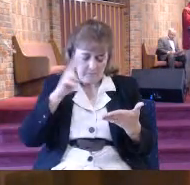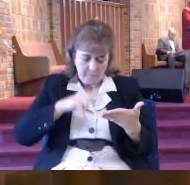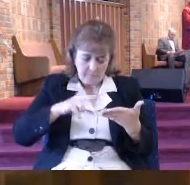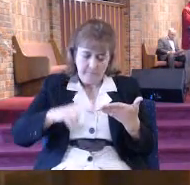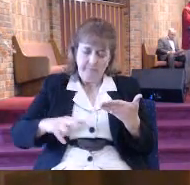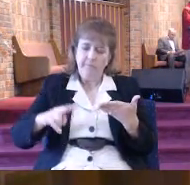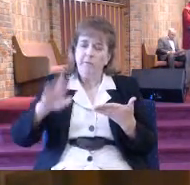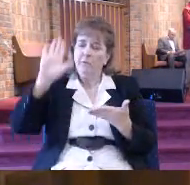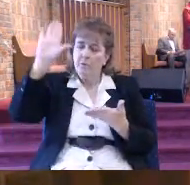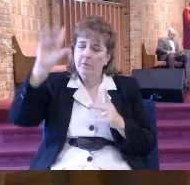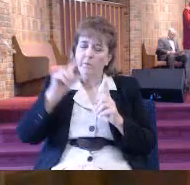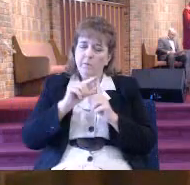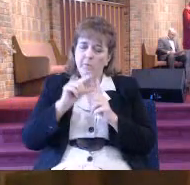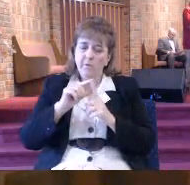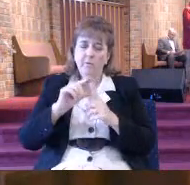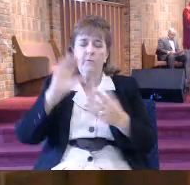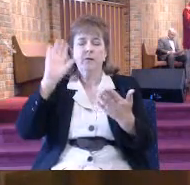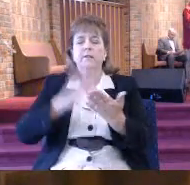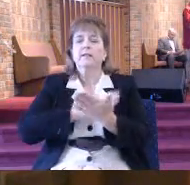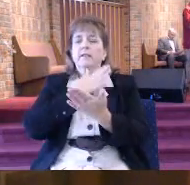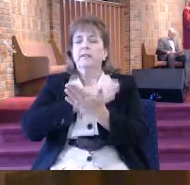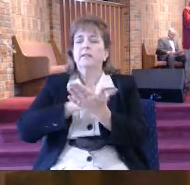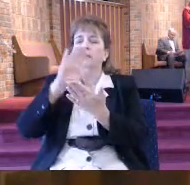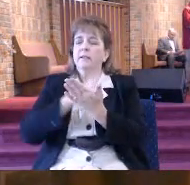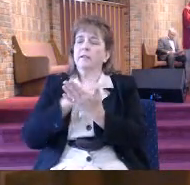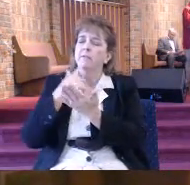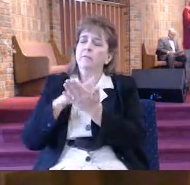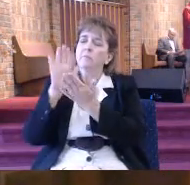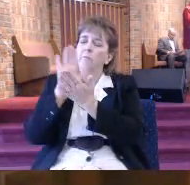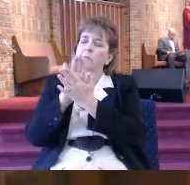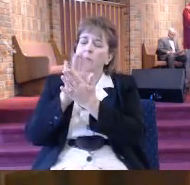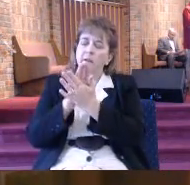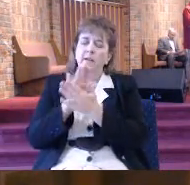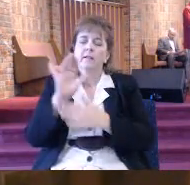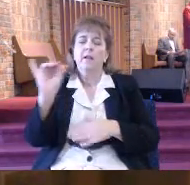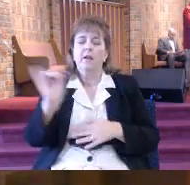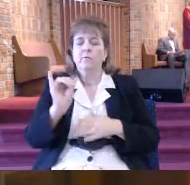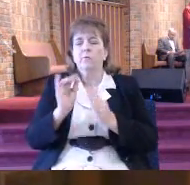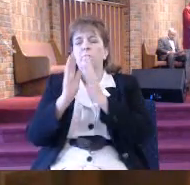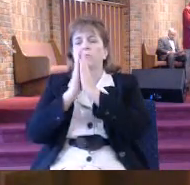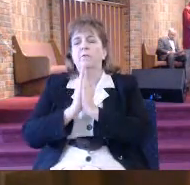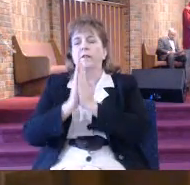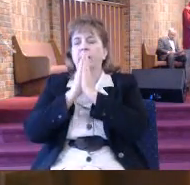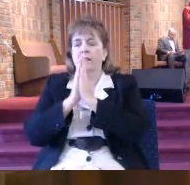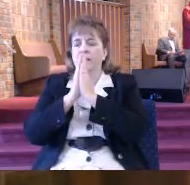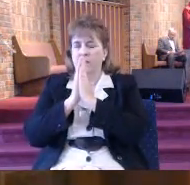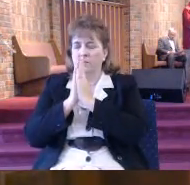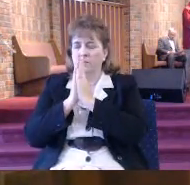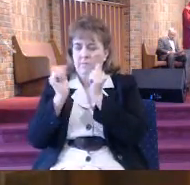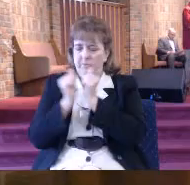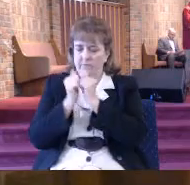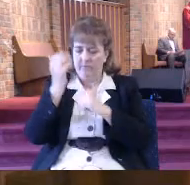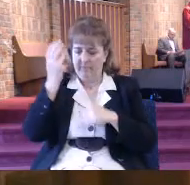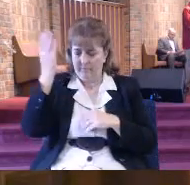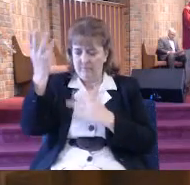word, to sing songs of praise, and to have this avenue of prayer with you. We're thankful